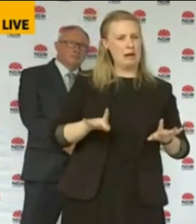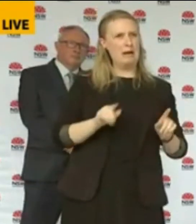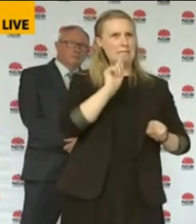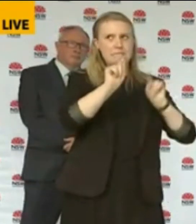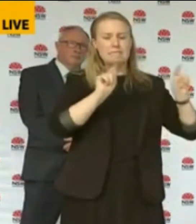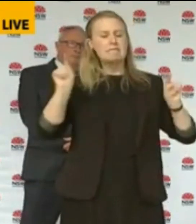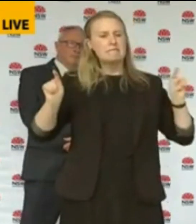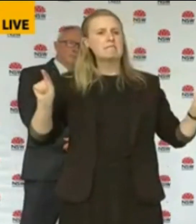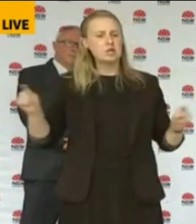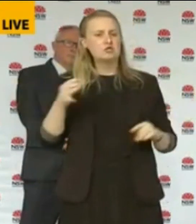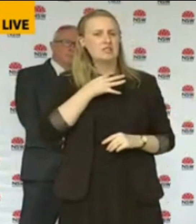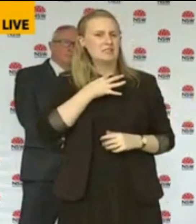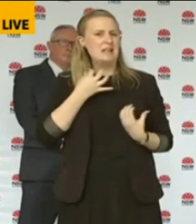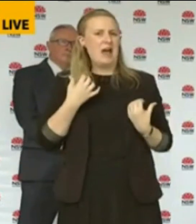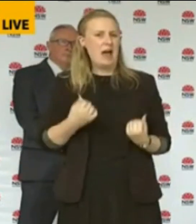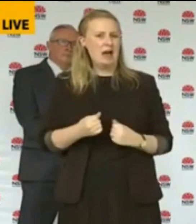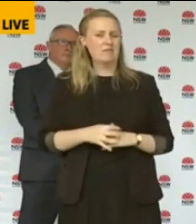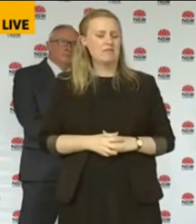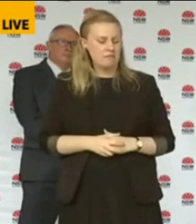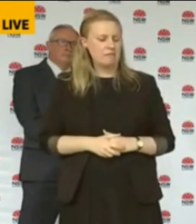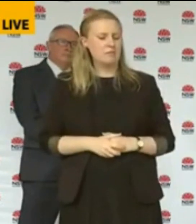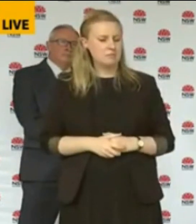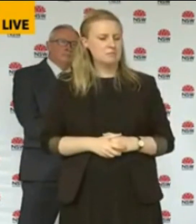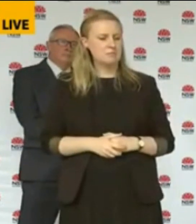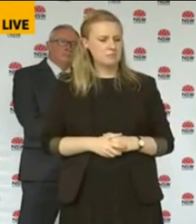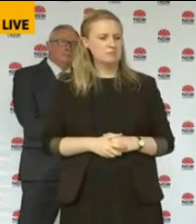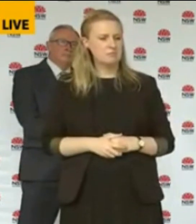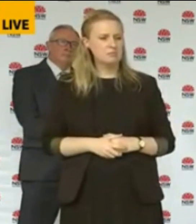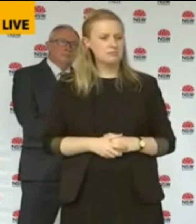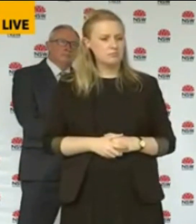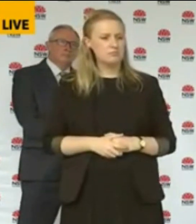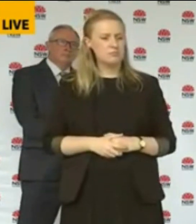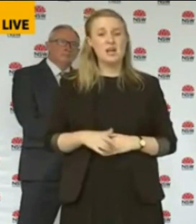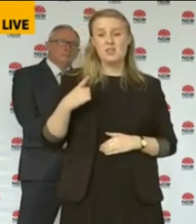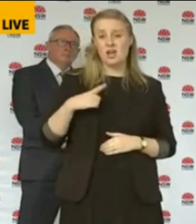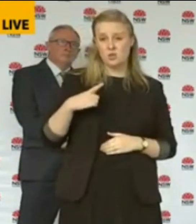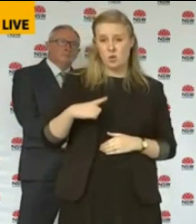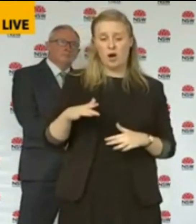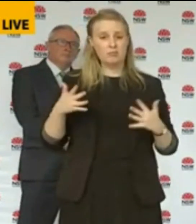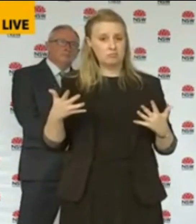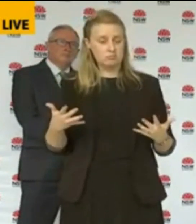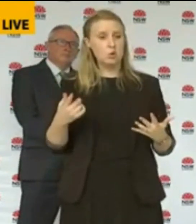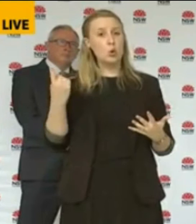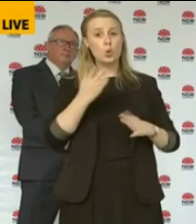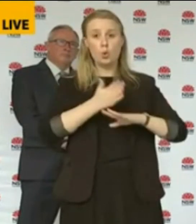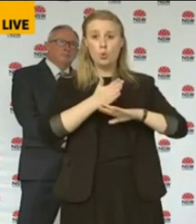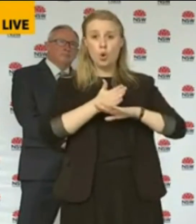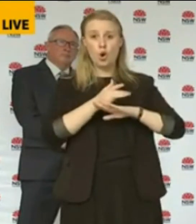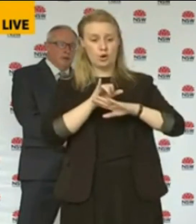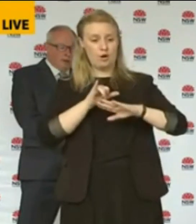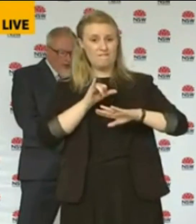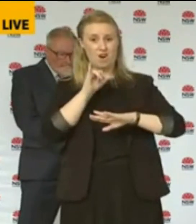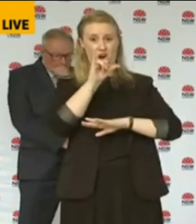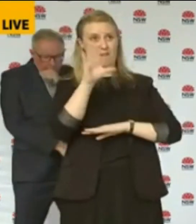we announced that flight crew are required now to basically be in hotel quarantine with limited exemptions for